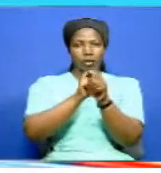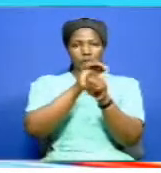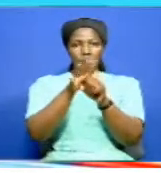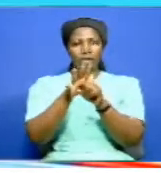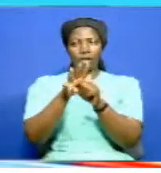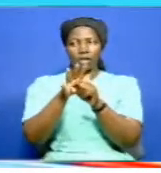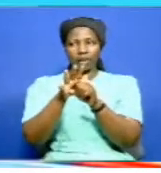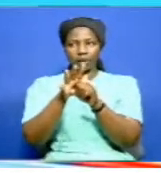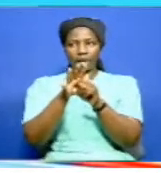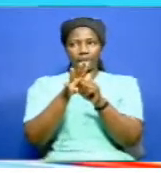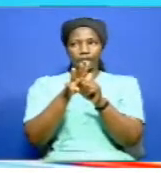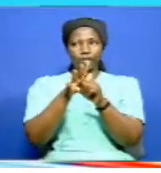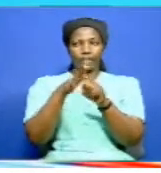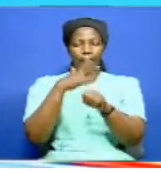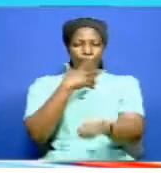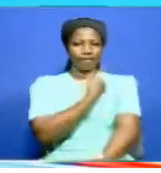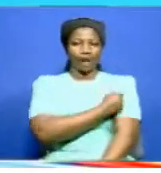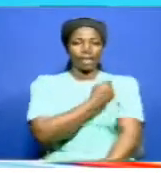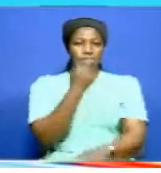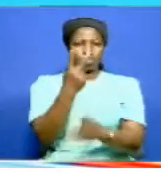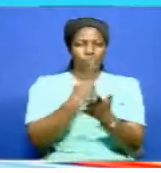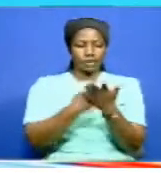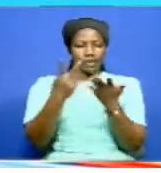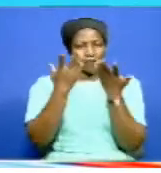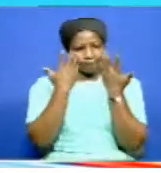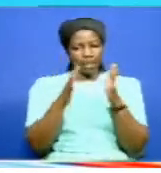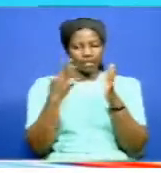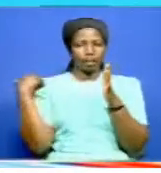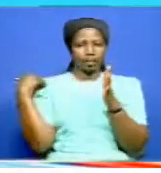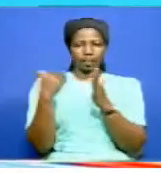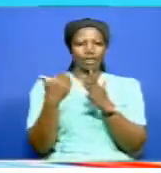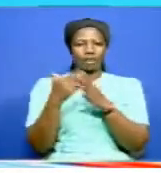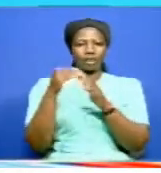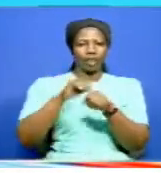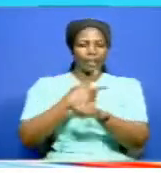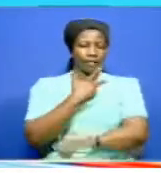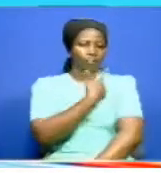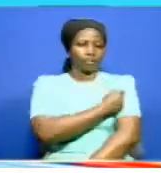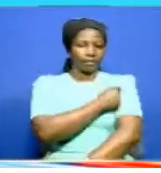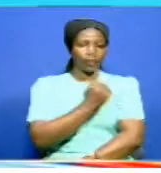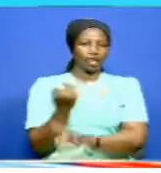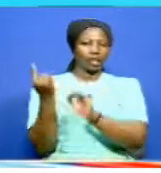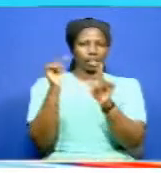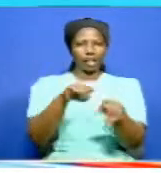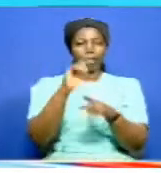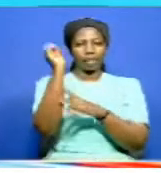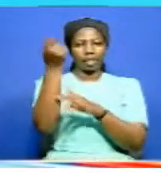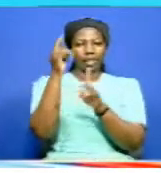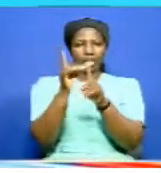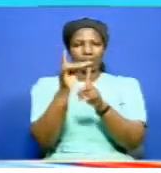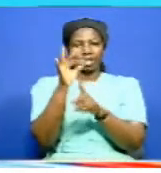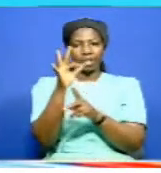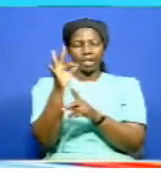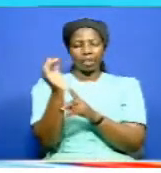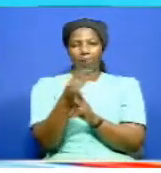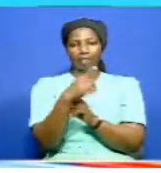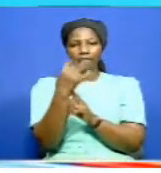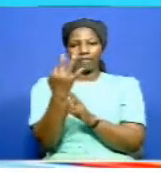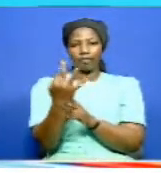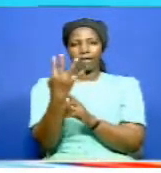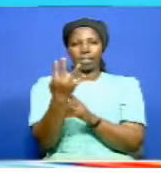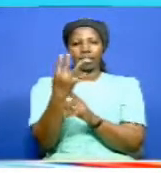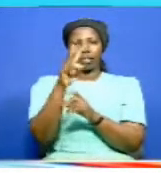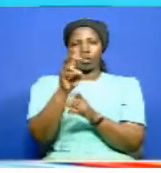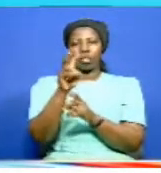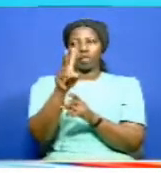COVID-19 vaccine. It's almost 2 weeks since the vaccine got into the country on 3rd of March 2021, and